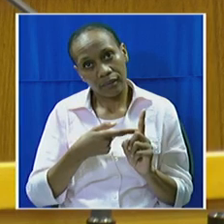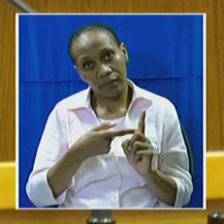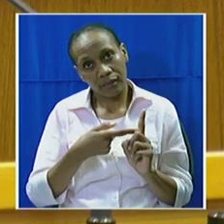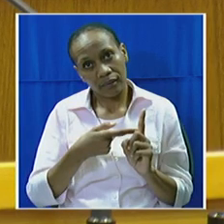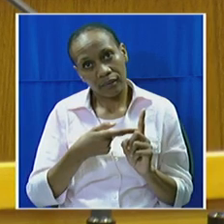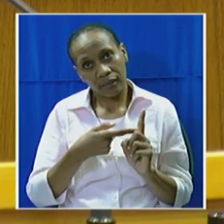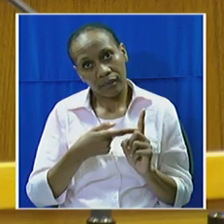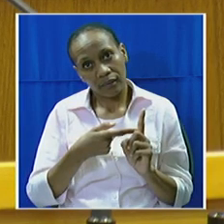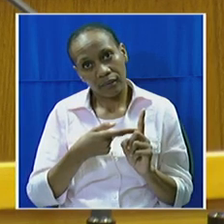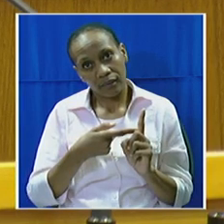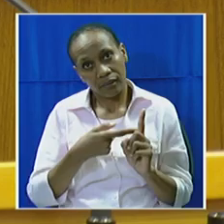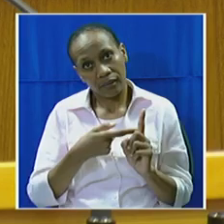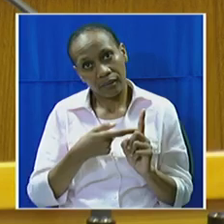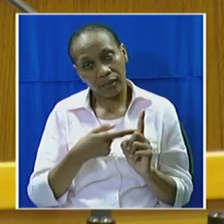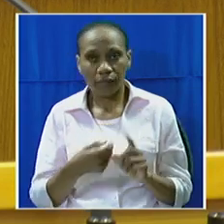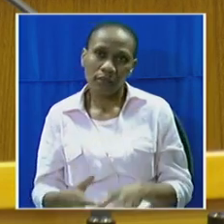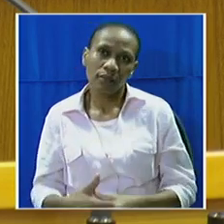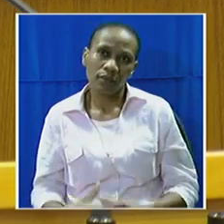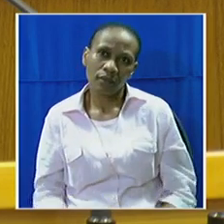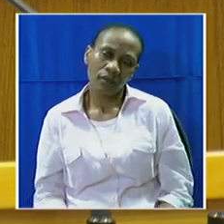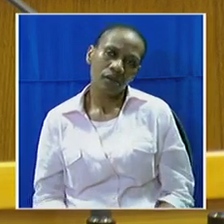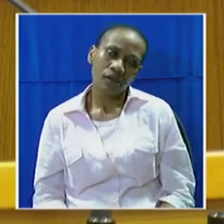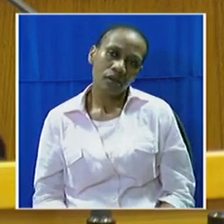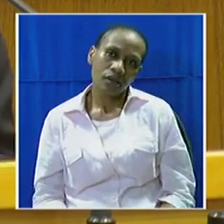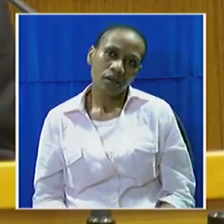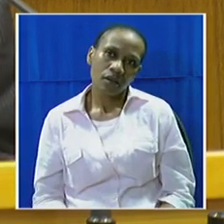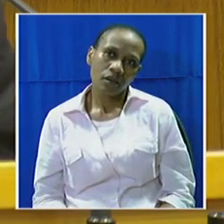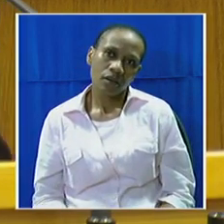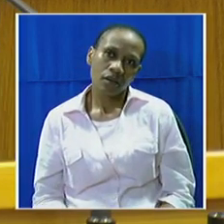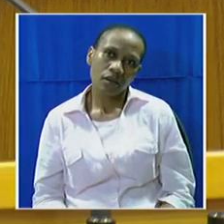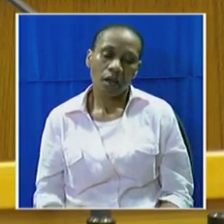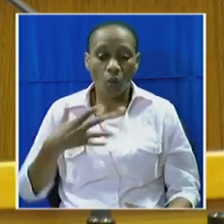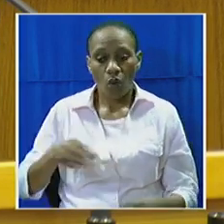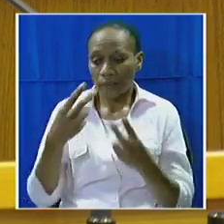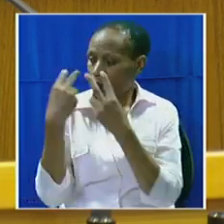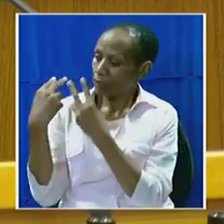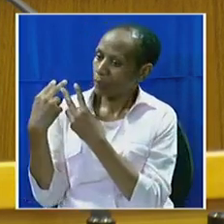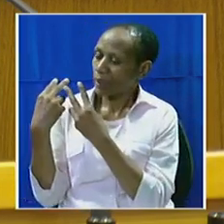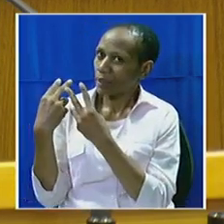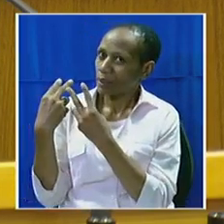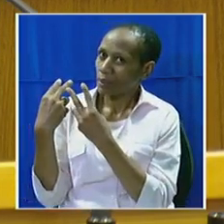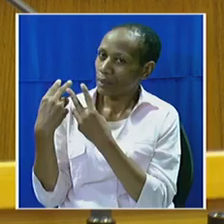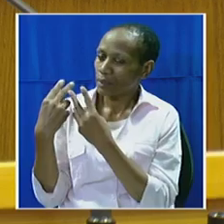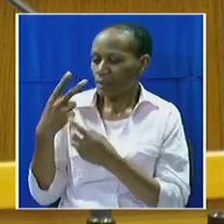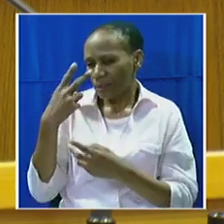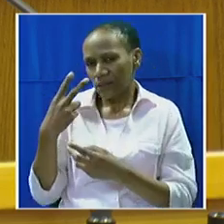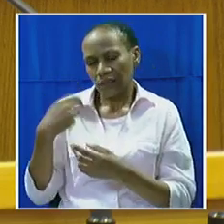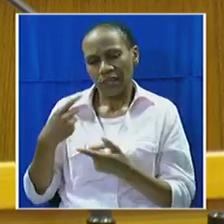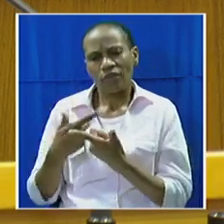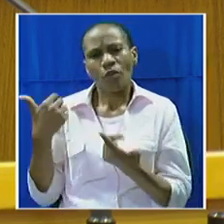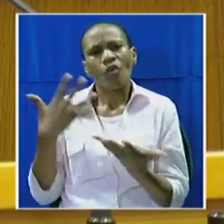to steal a view of the glorious vista that surrounds me, to look back on the distance I've